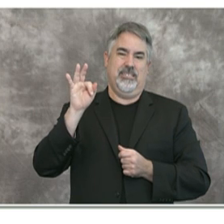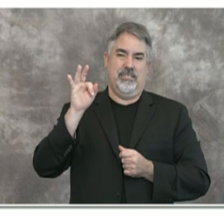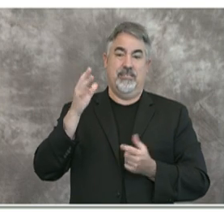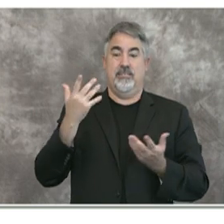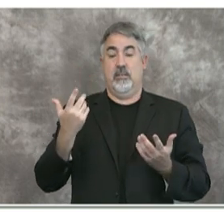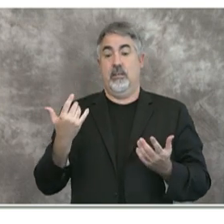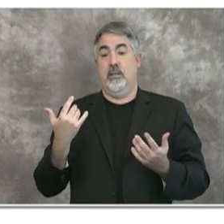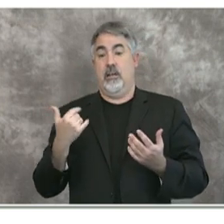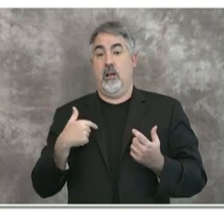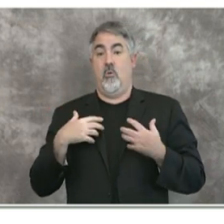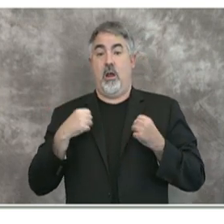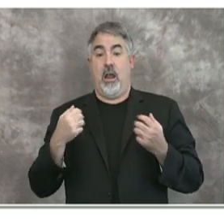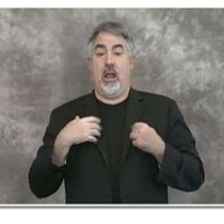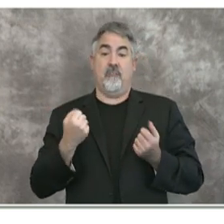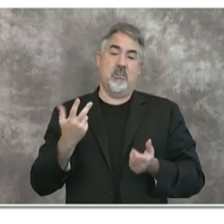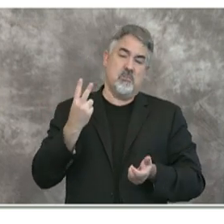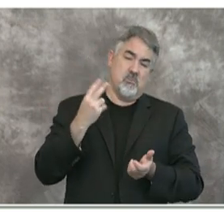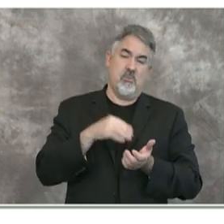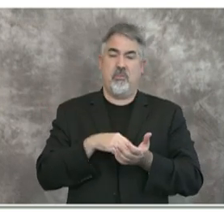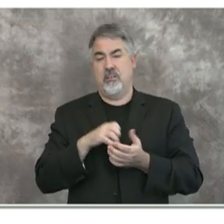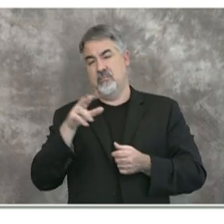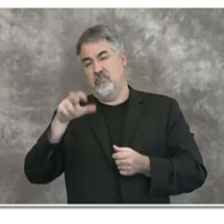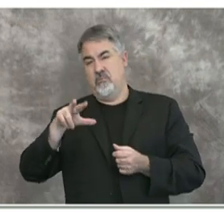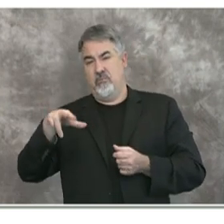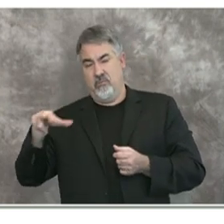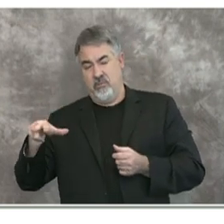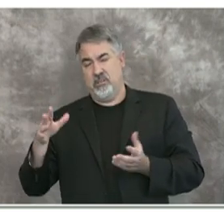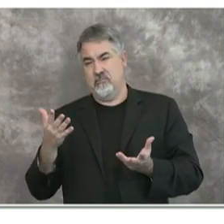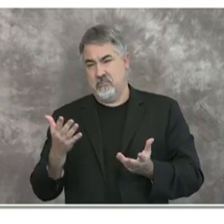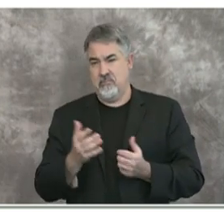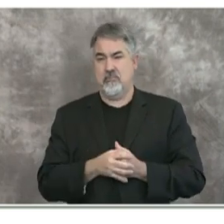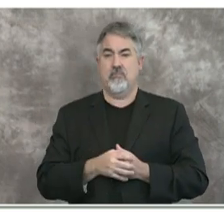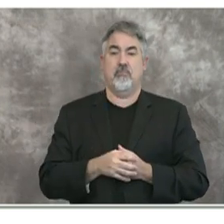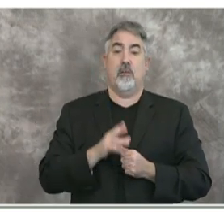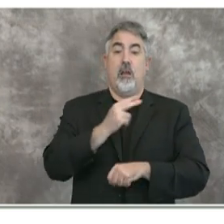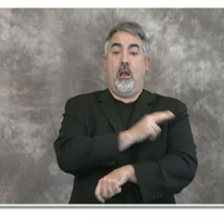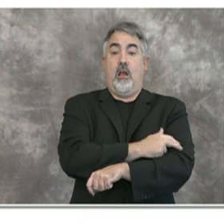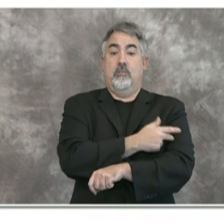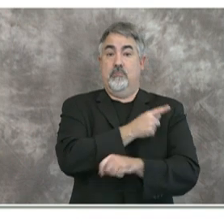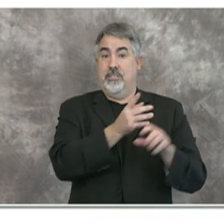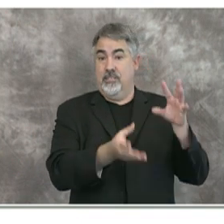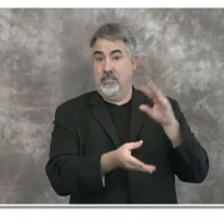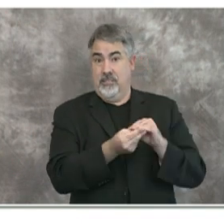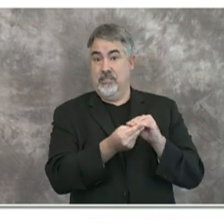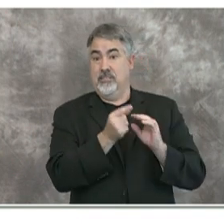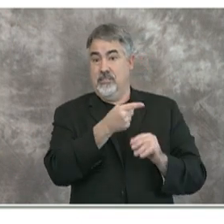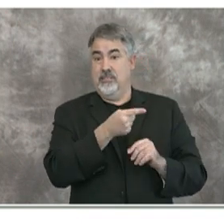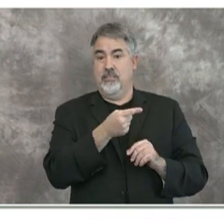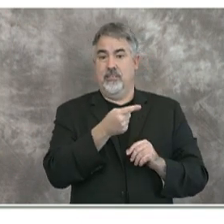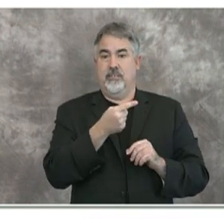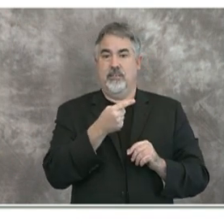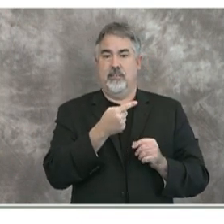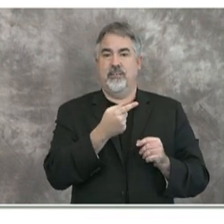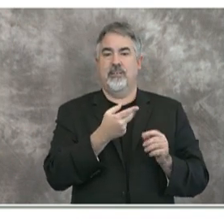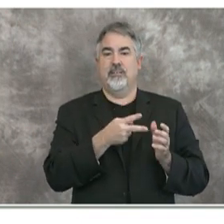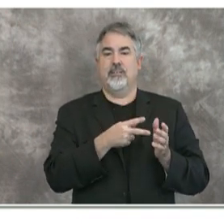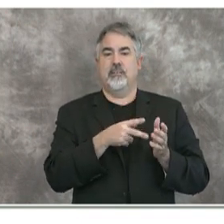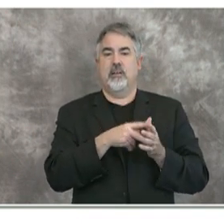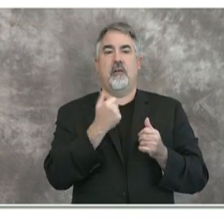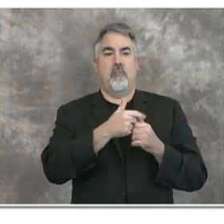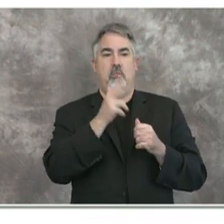at 2,333. Cumulative hospitalizations, you can see there with that doubling every 33